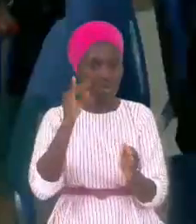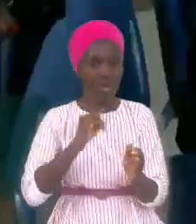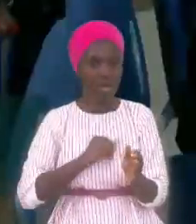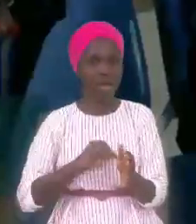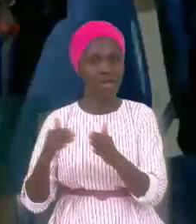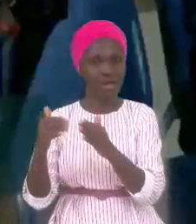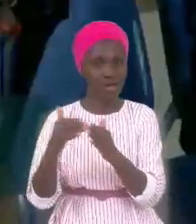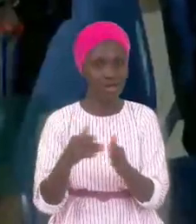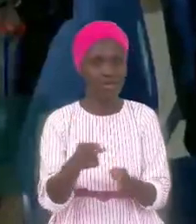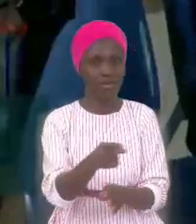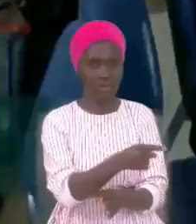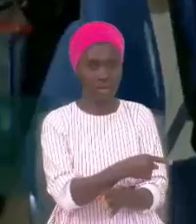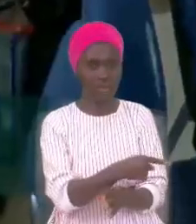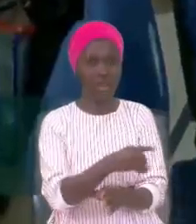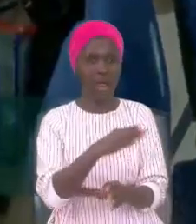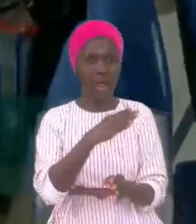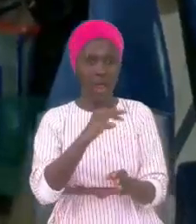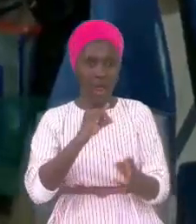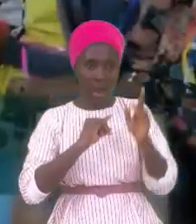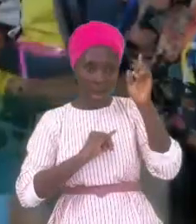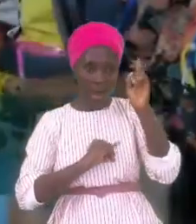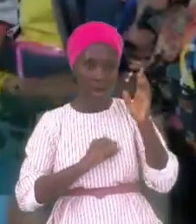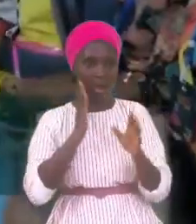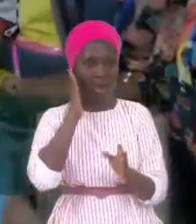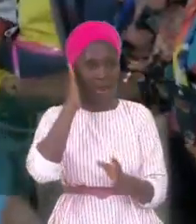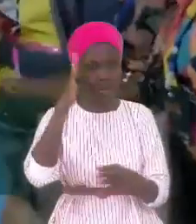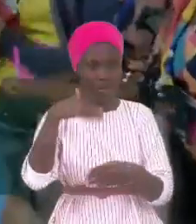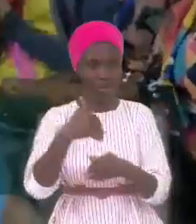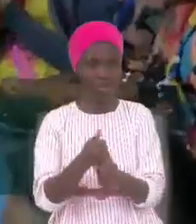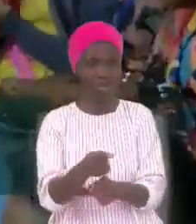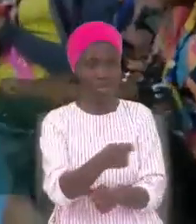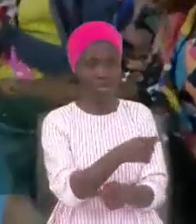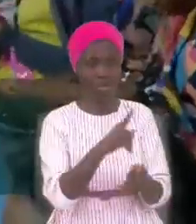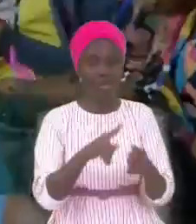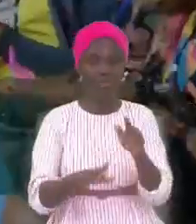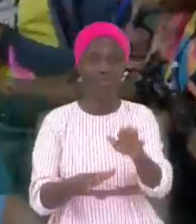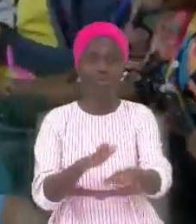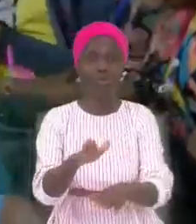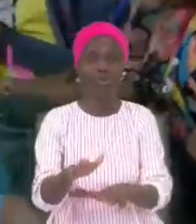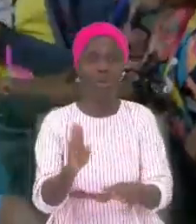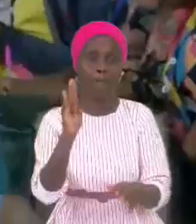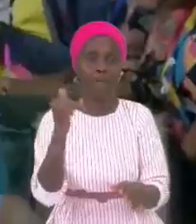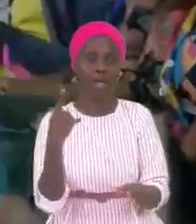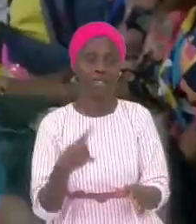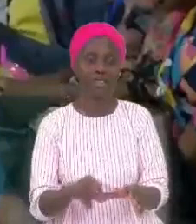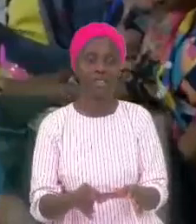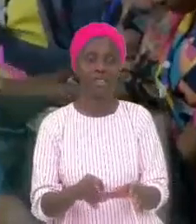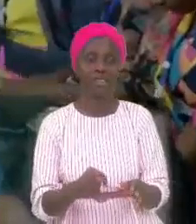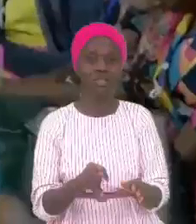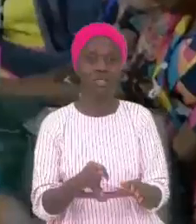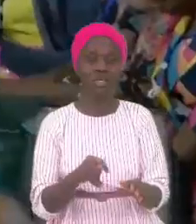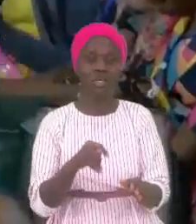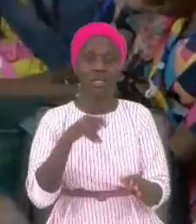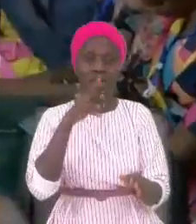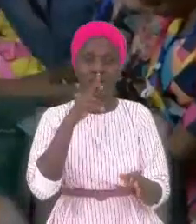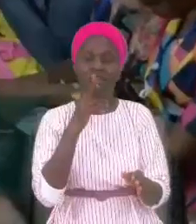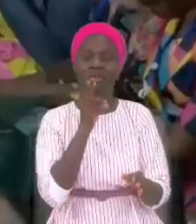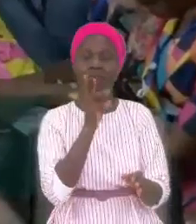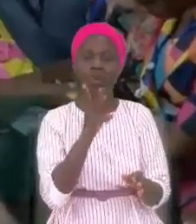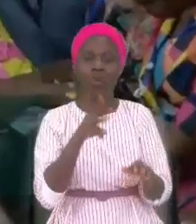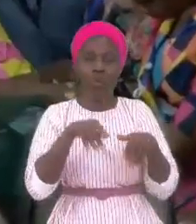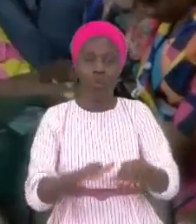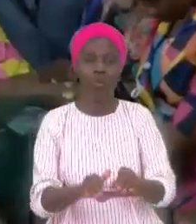lead them. I will cause them to walk by the rivers of